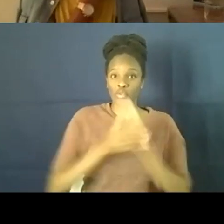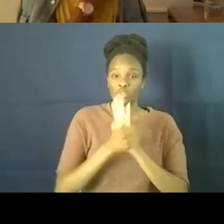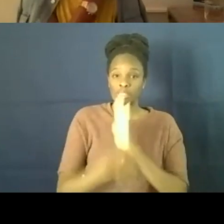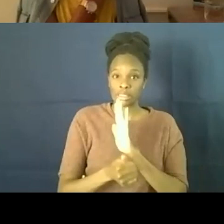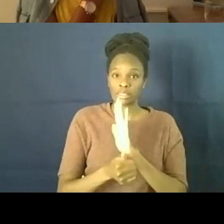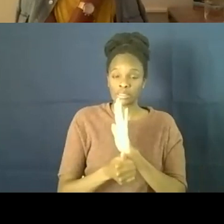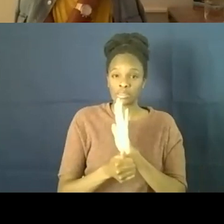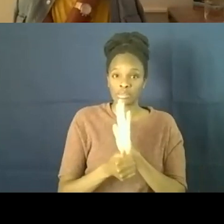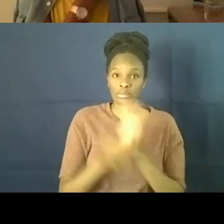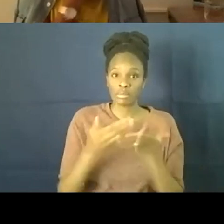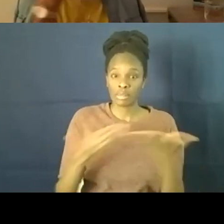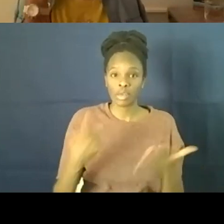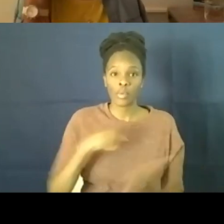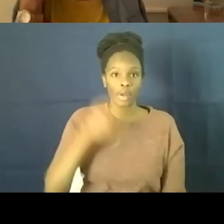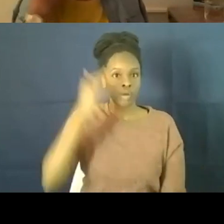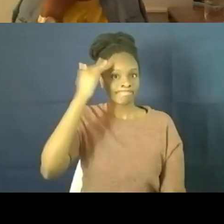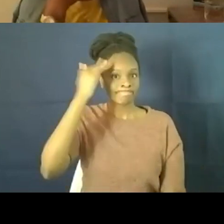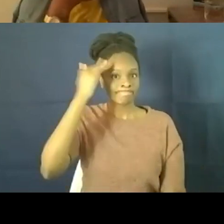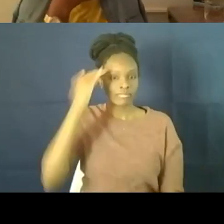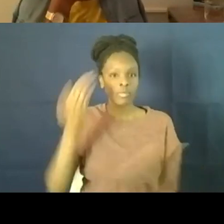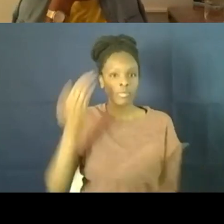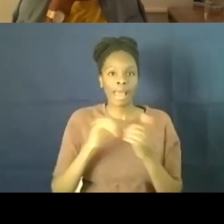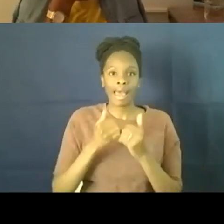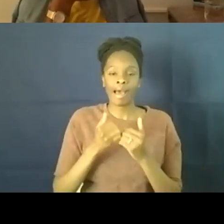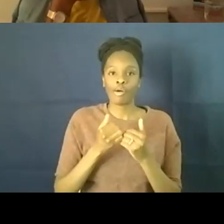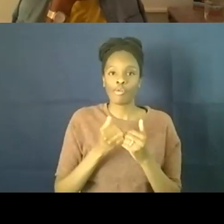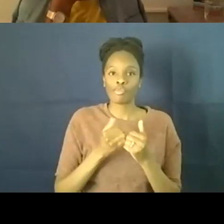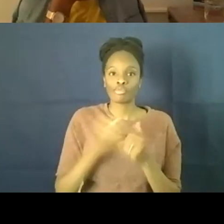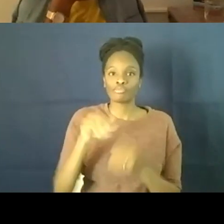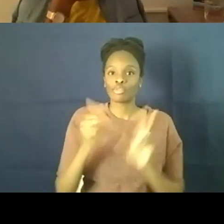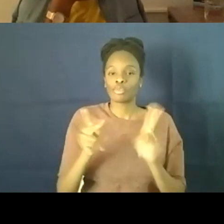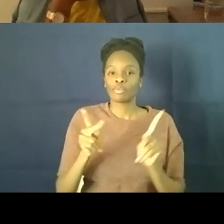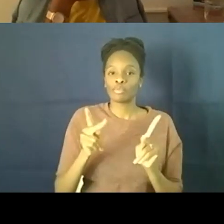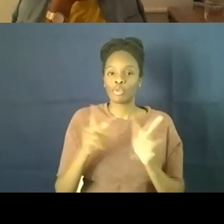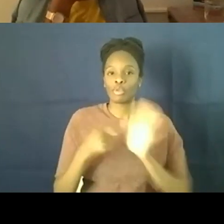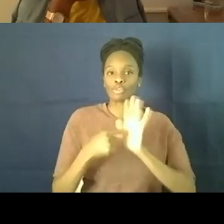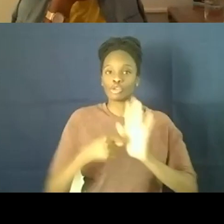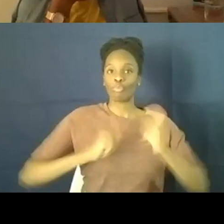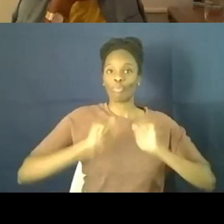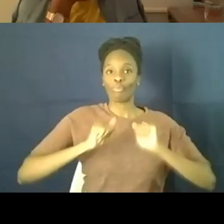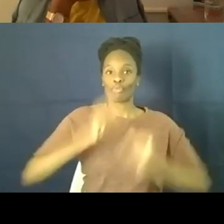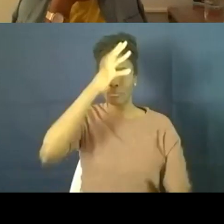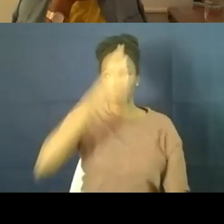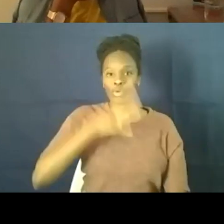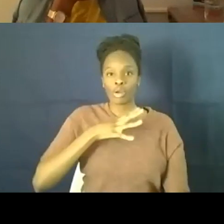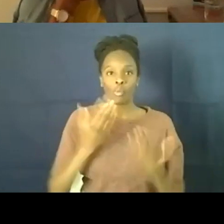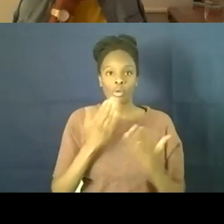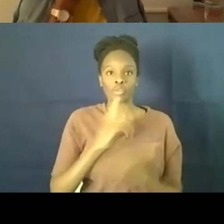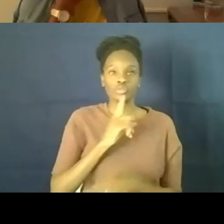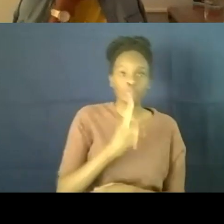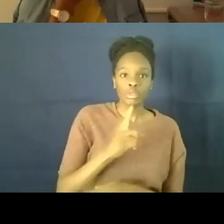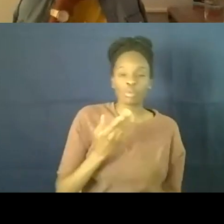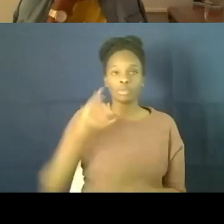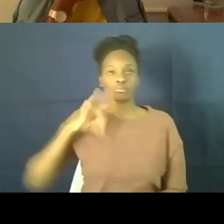like, we are aware of what is performative about masculinity and what is more natural and what is toxic and what is, you know, beneficial, like all